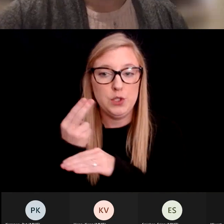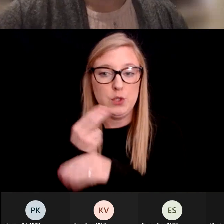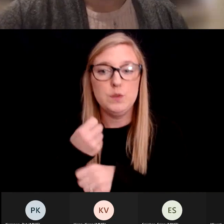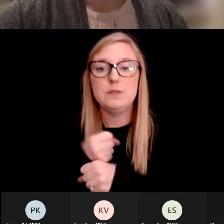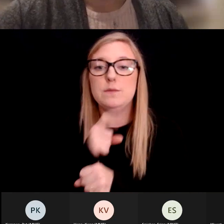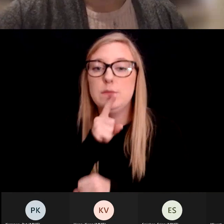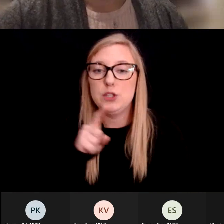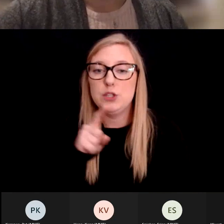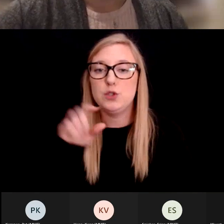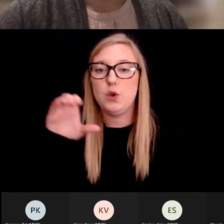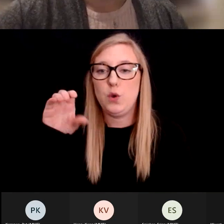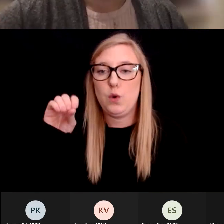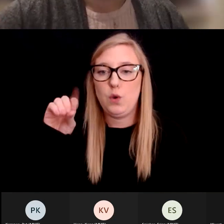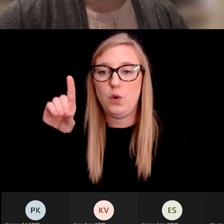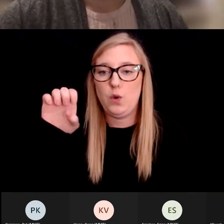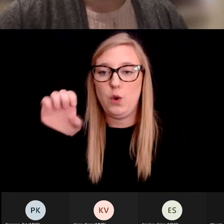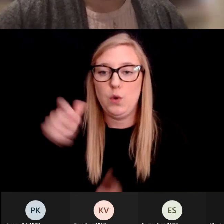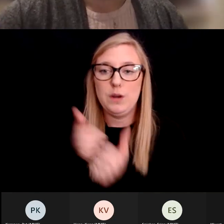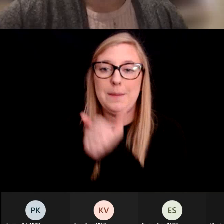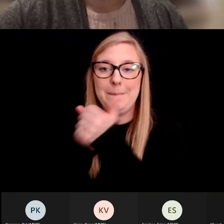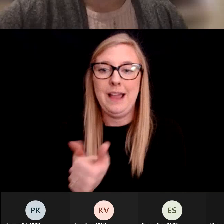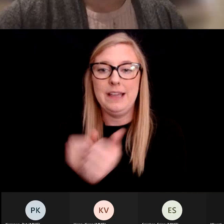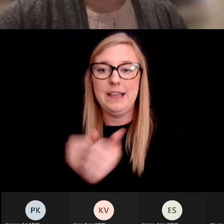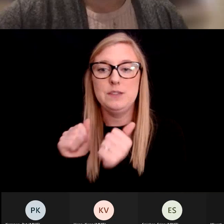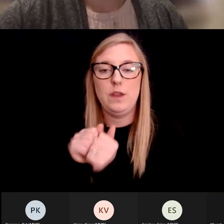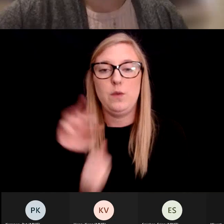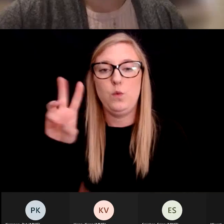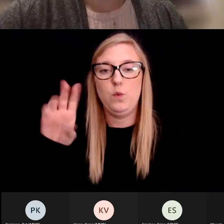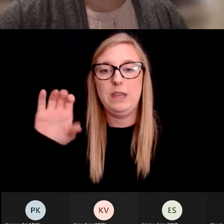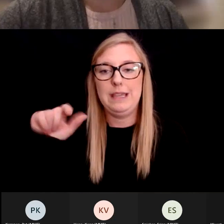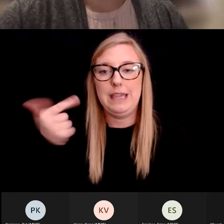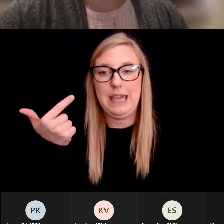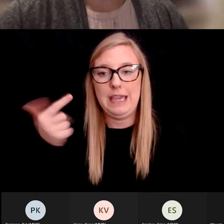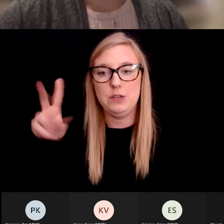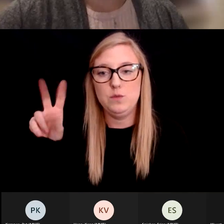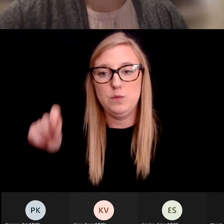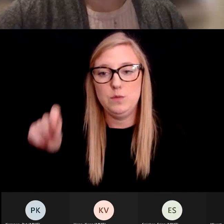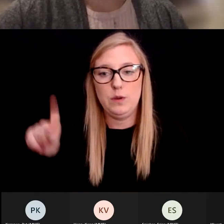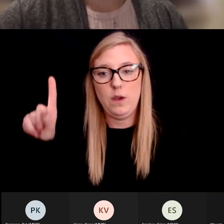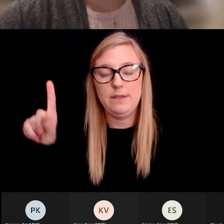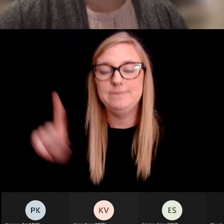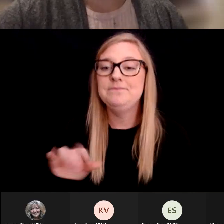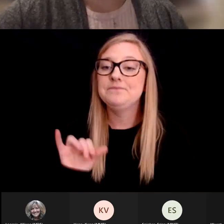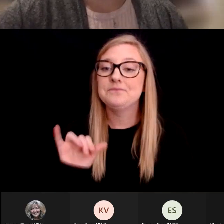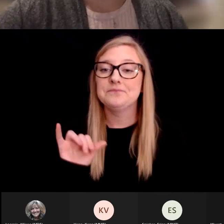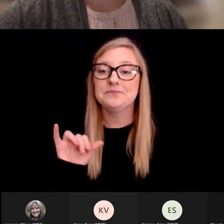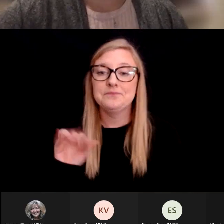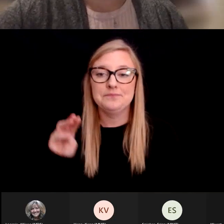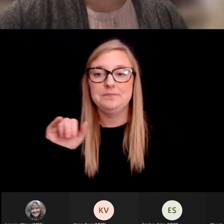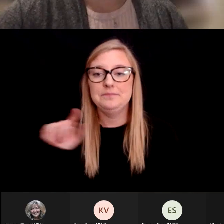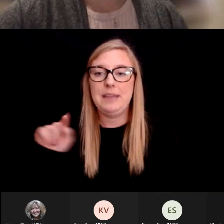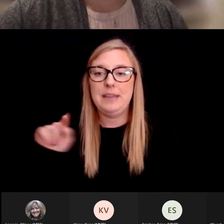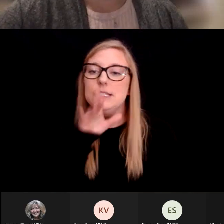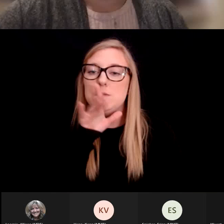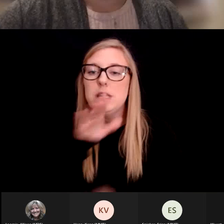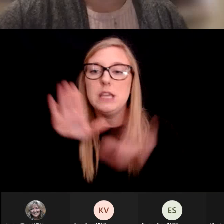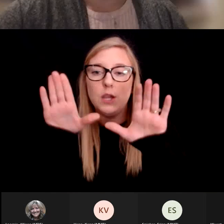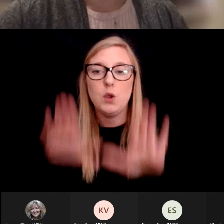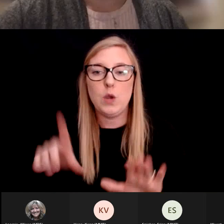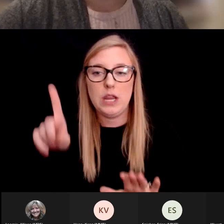code complies with WCAG 2.1? It's a great question. There are a variety out there. I would say